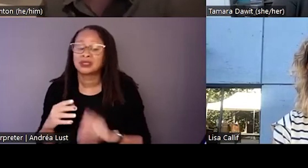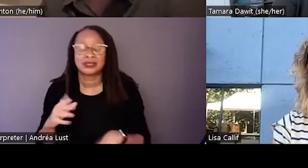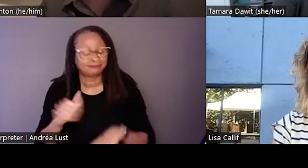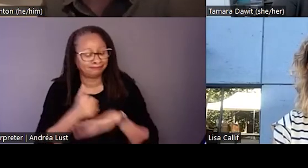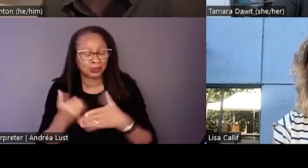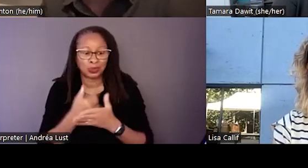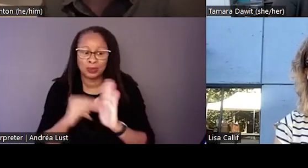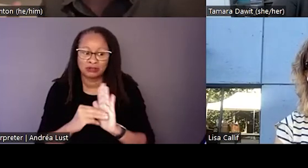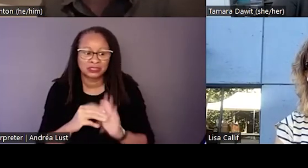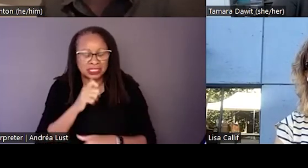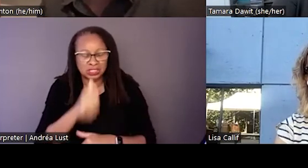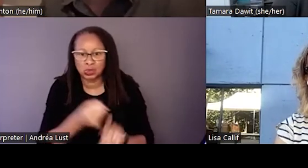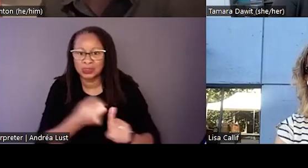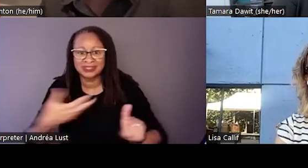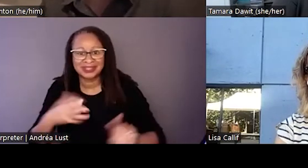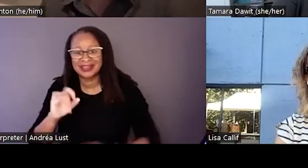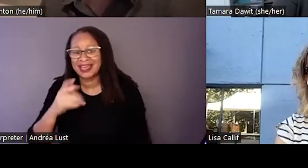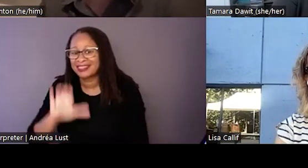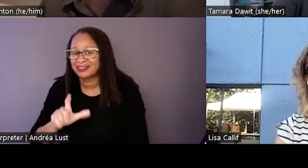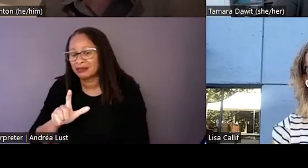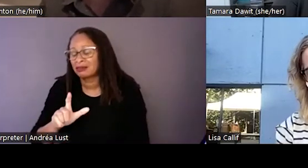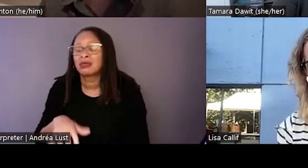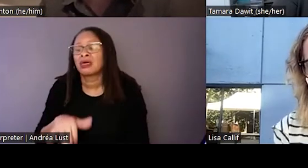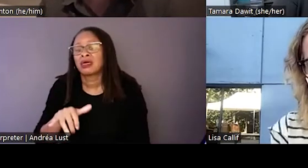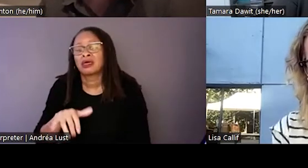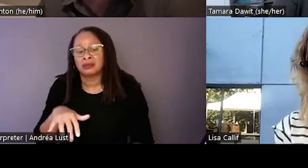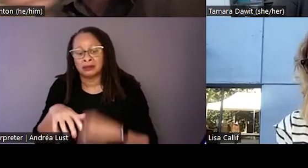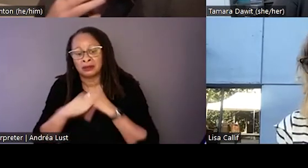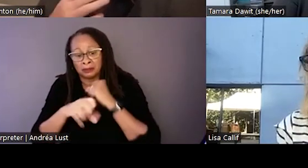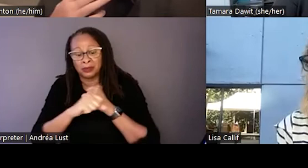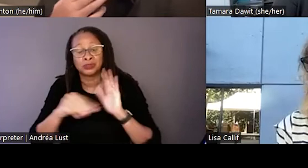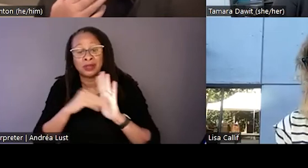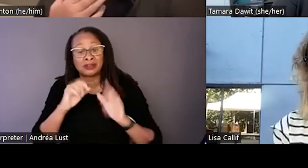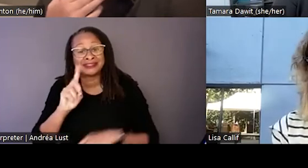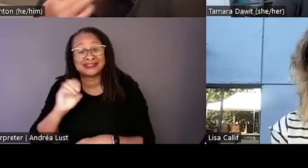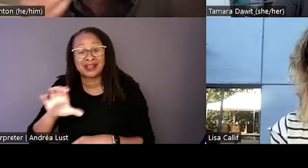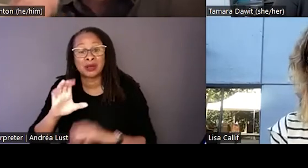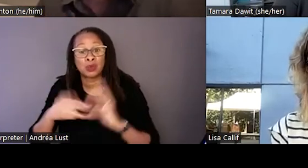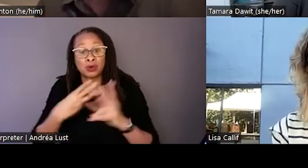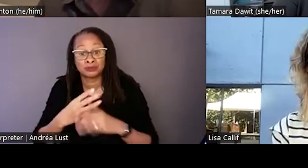that do not extend the ethically problematic commercial model in the documentary world.